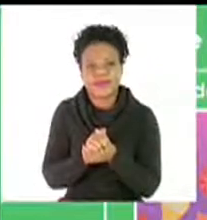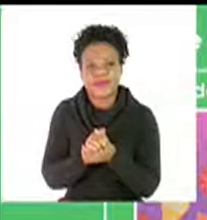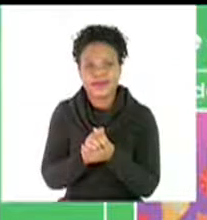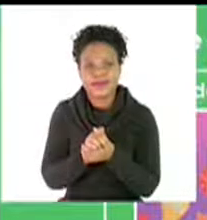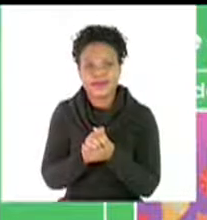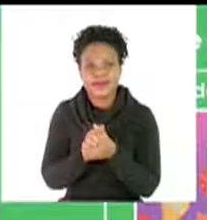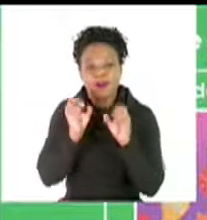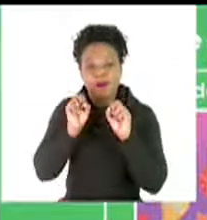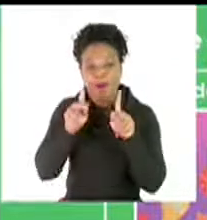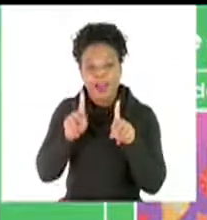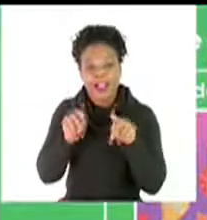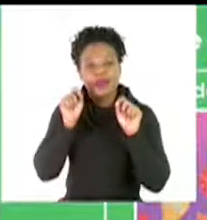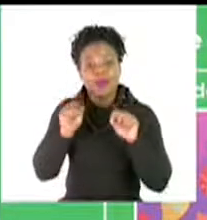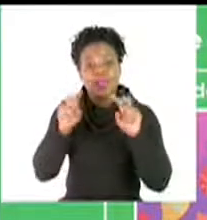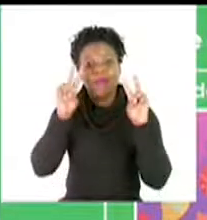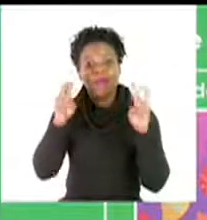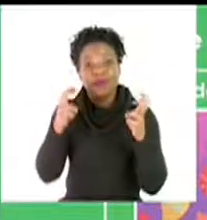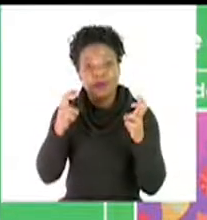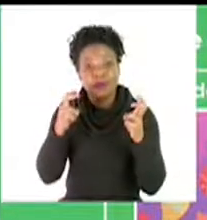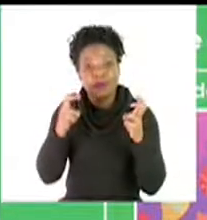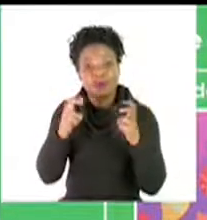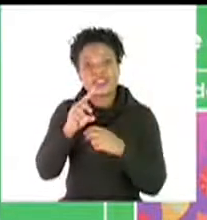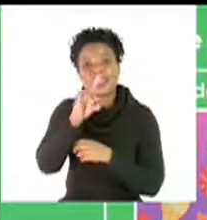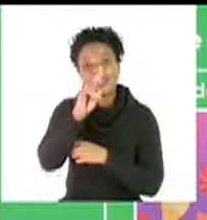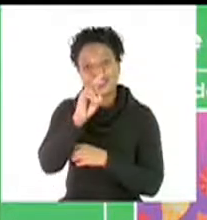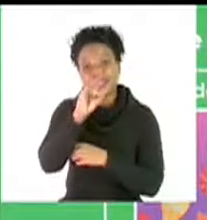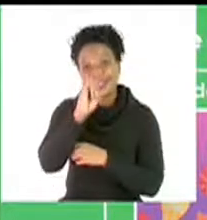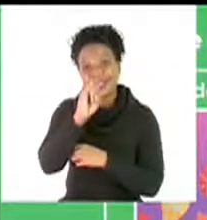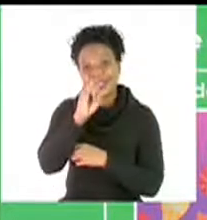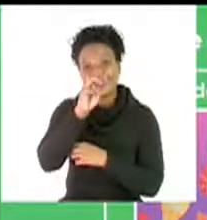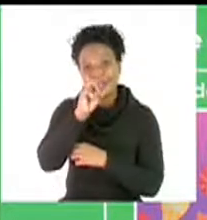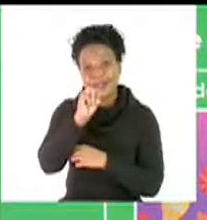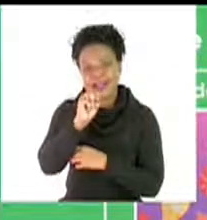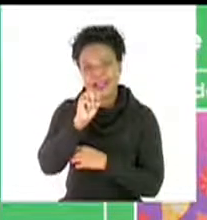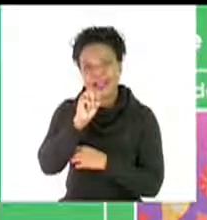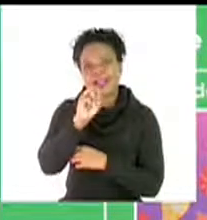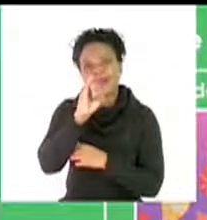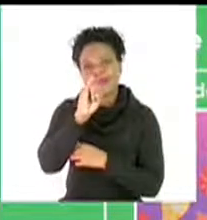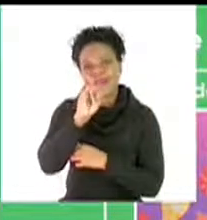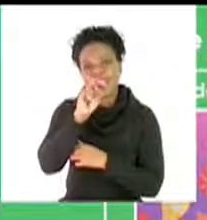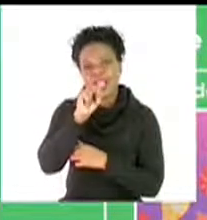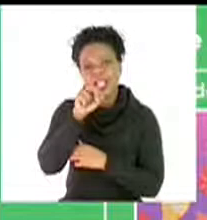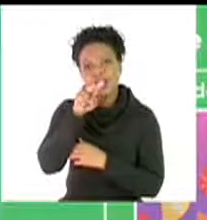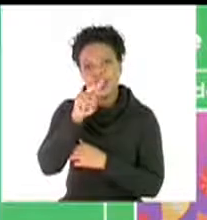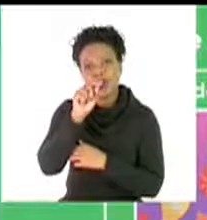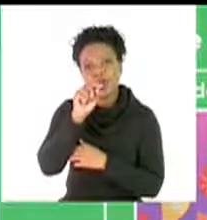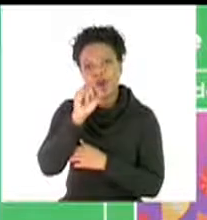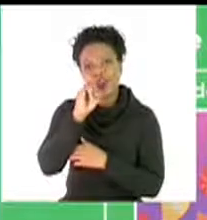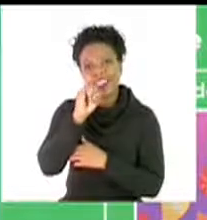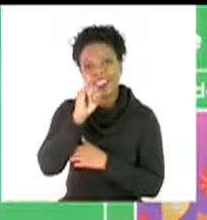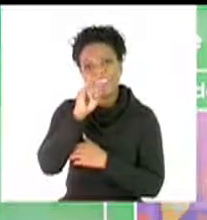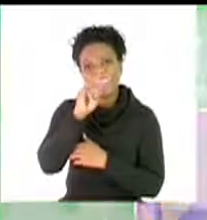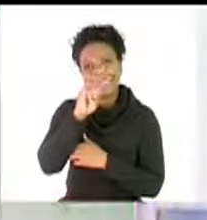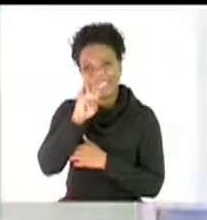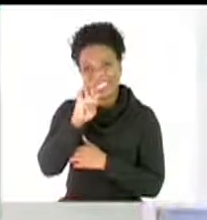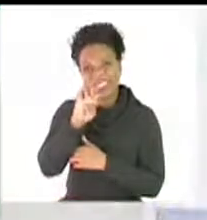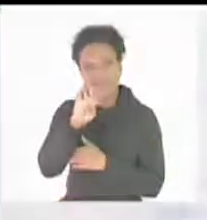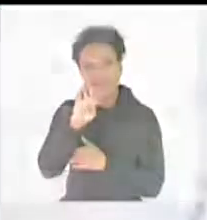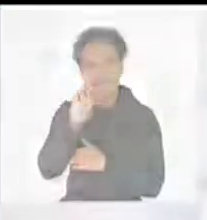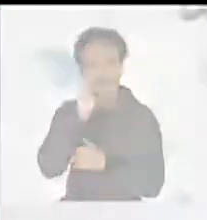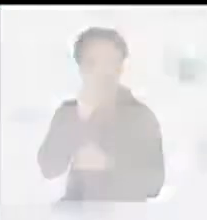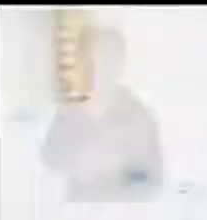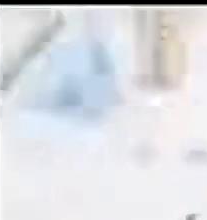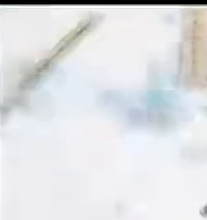Right, today's lesson is going to be on diminutive nouns.